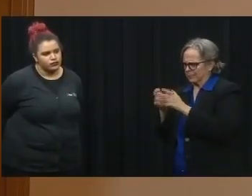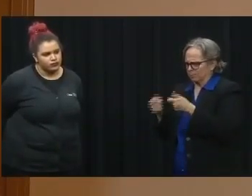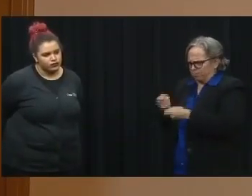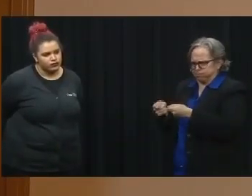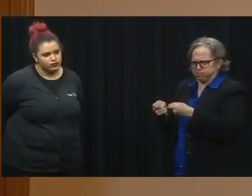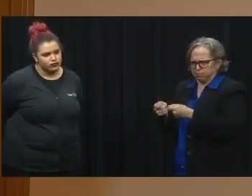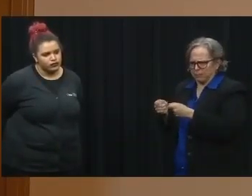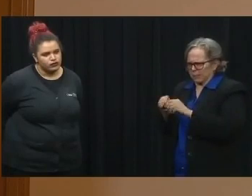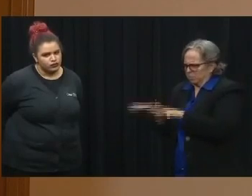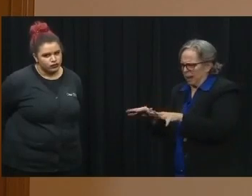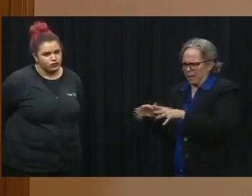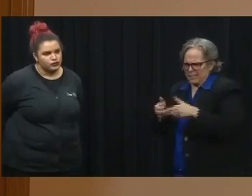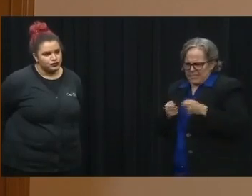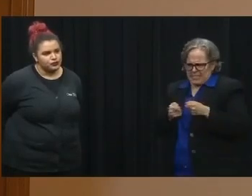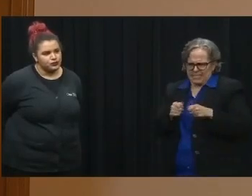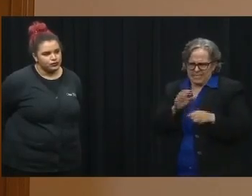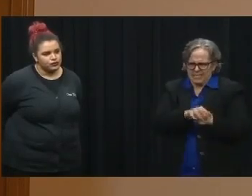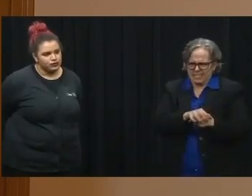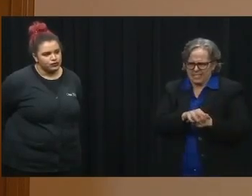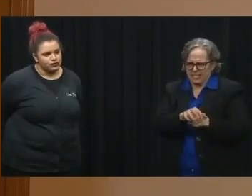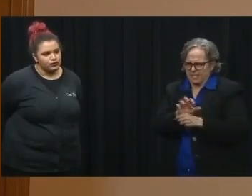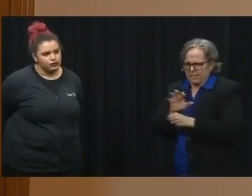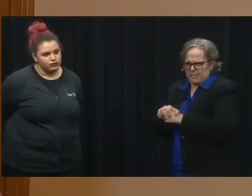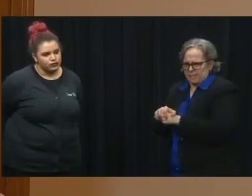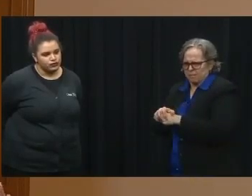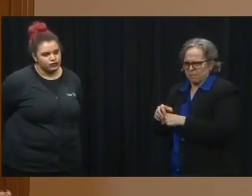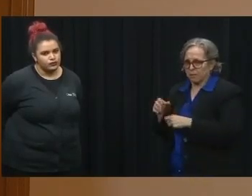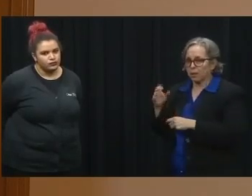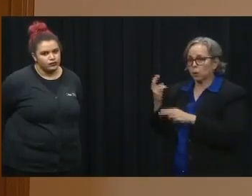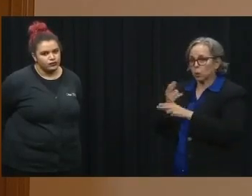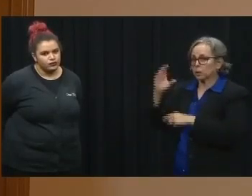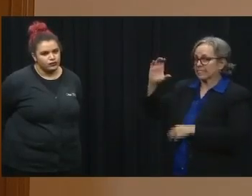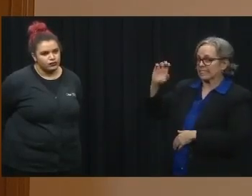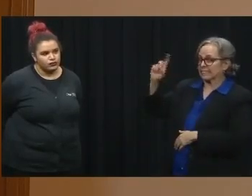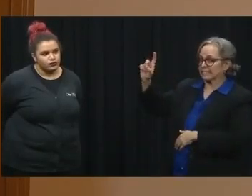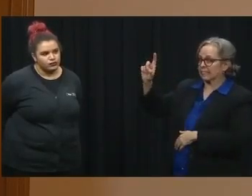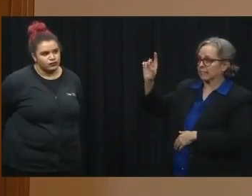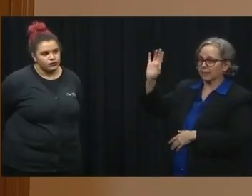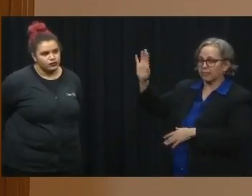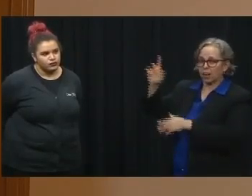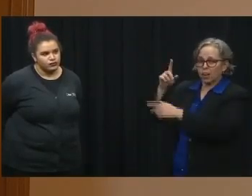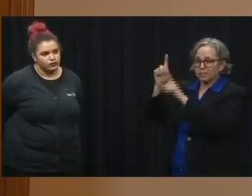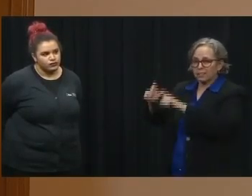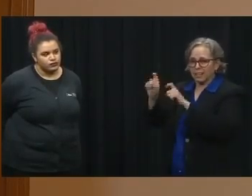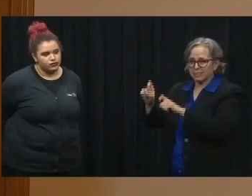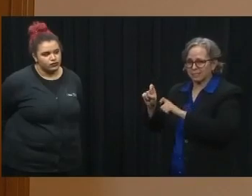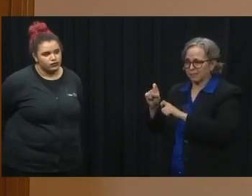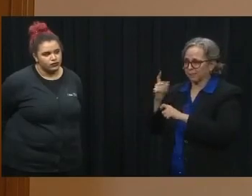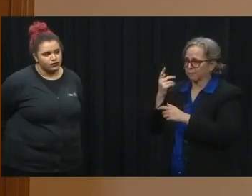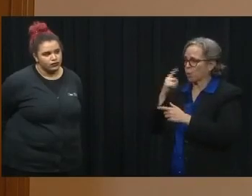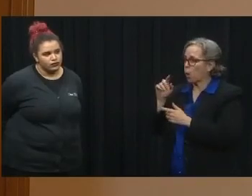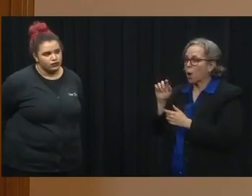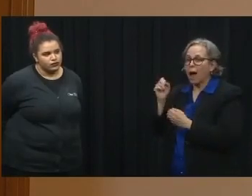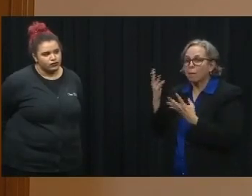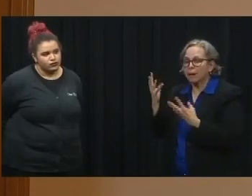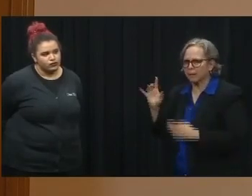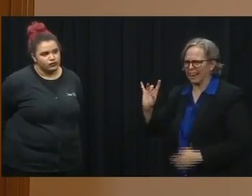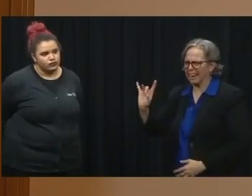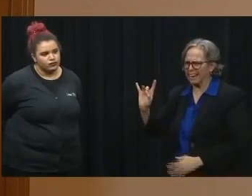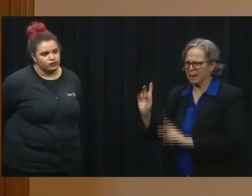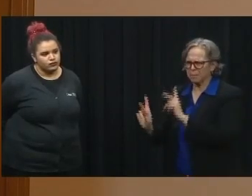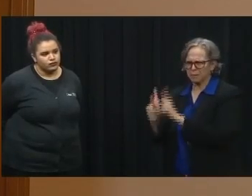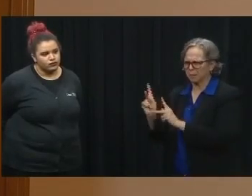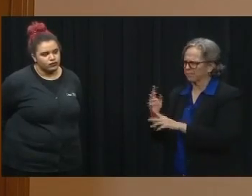to test 8 people through the CDC process, because there was a turnaround time and a very strict case definition early on in